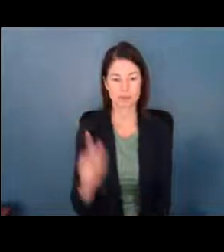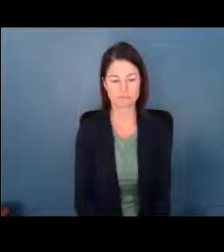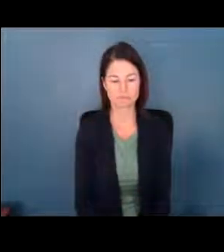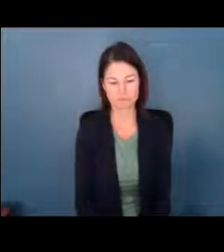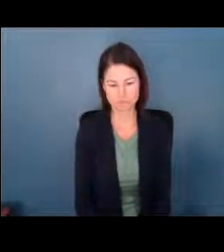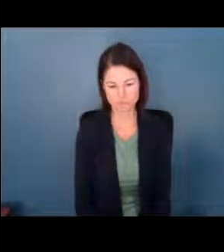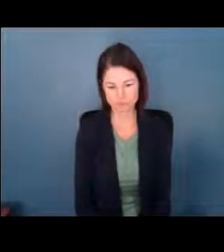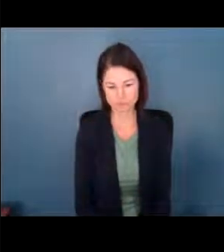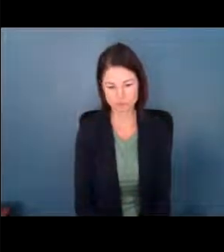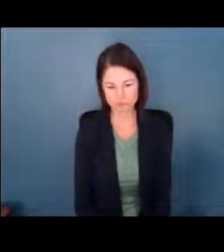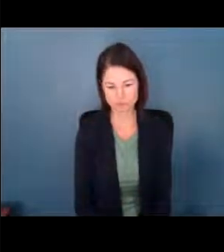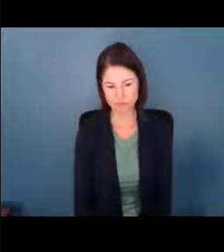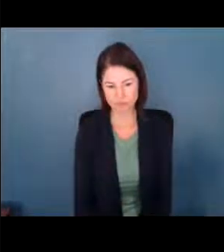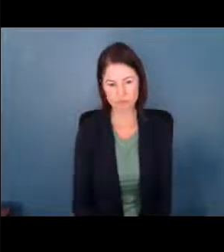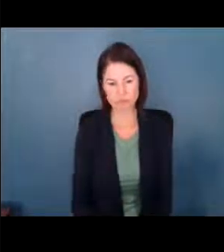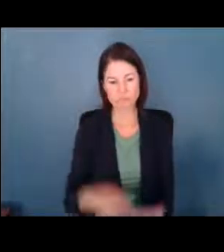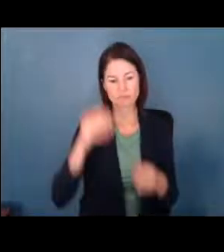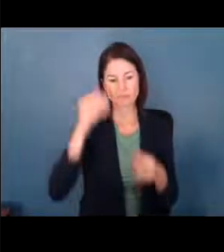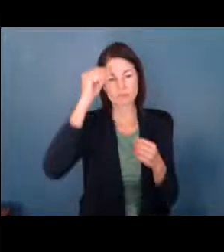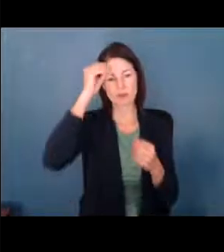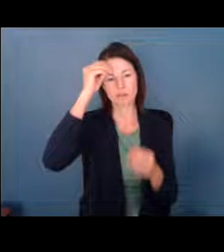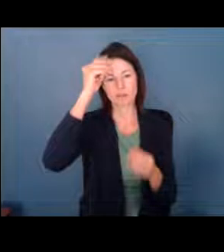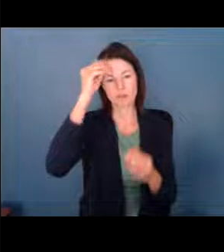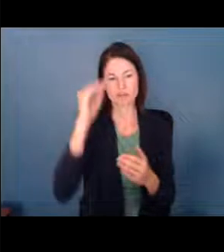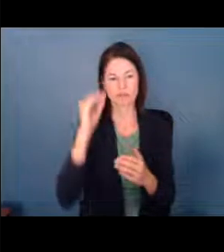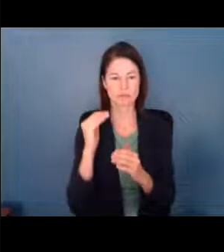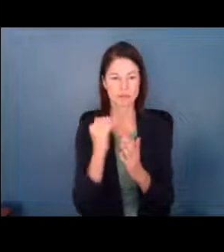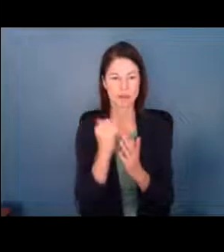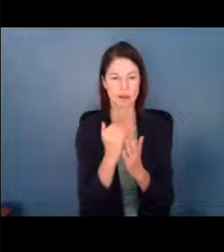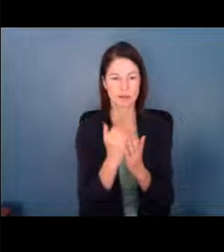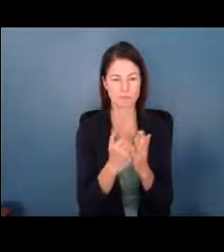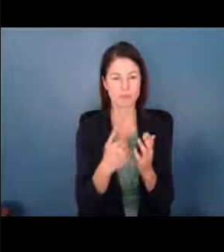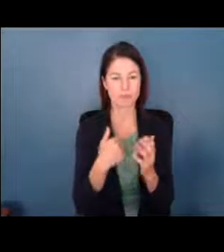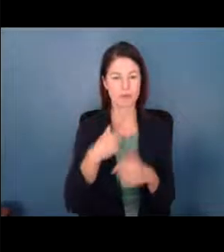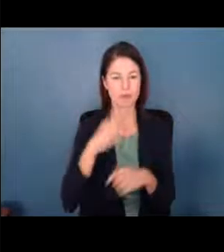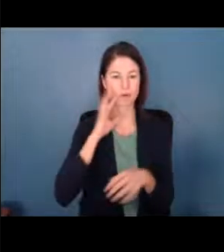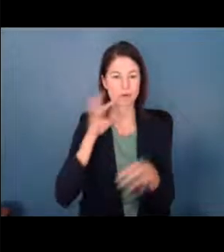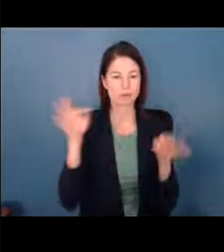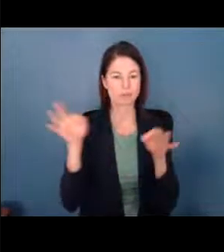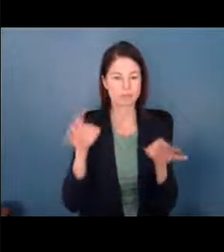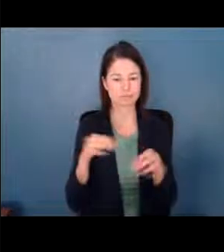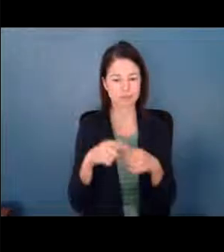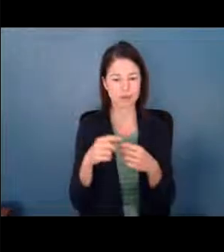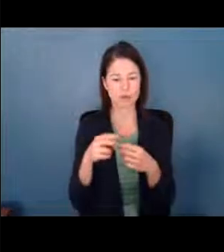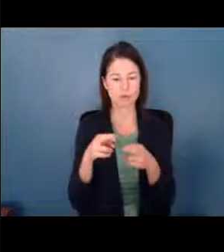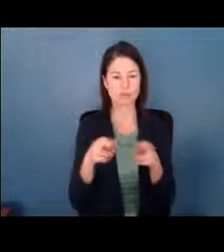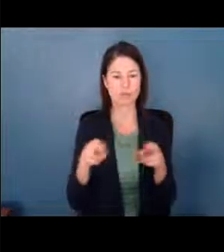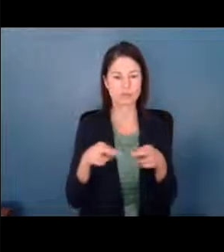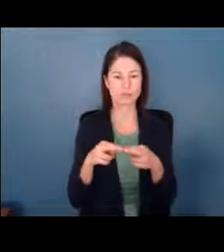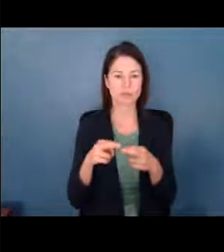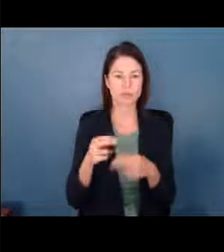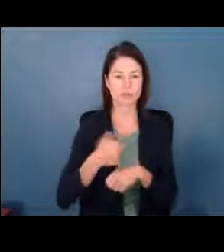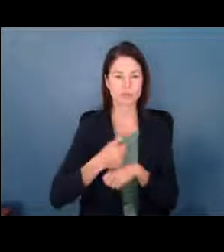Tab 23 is an informational item. I'll be presenting on the Regional Transportation